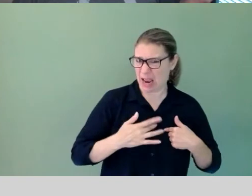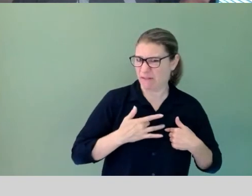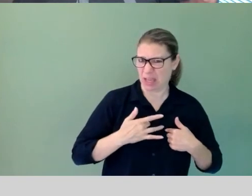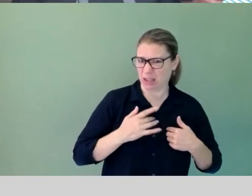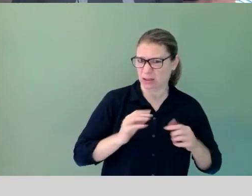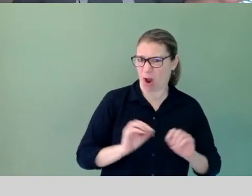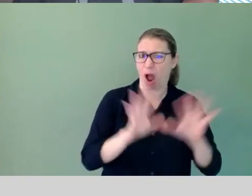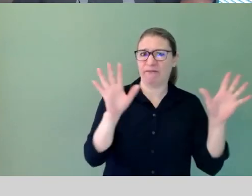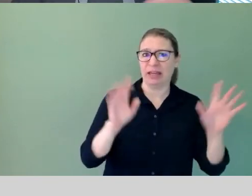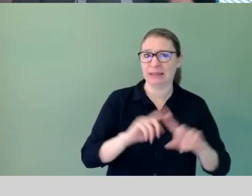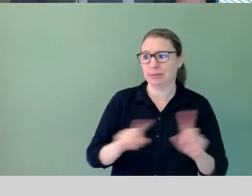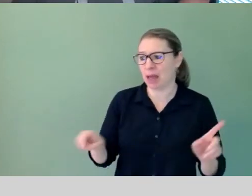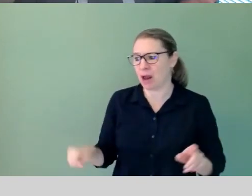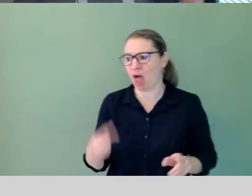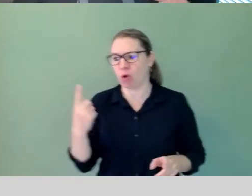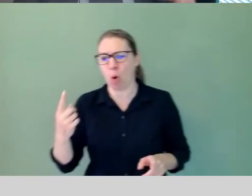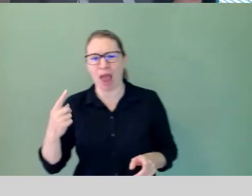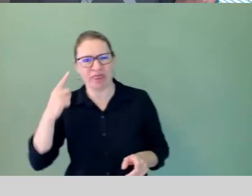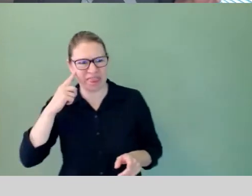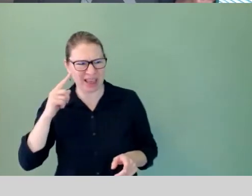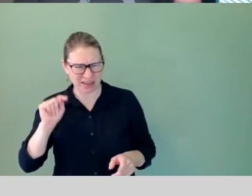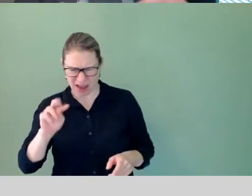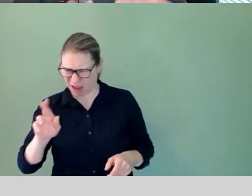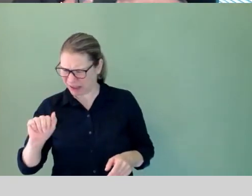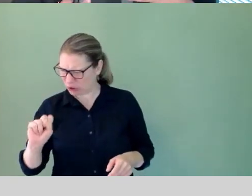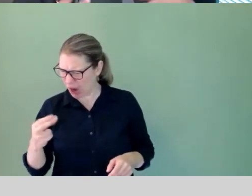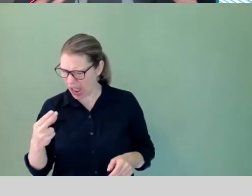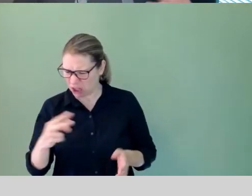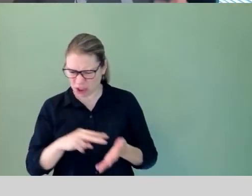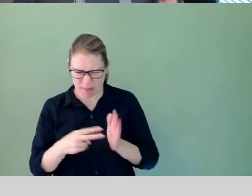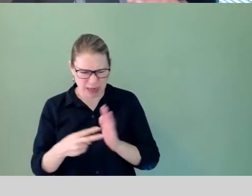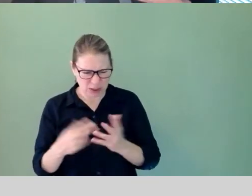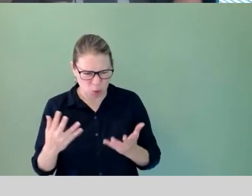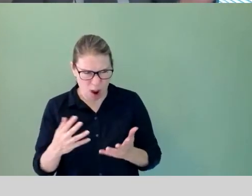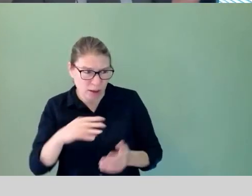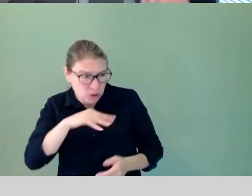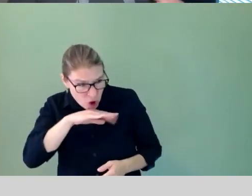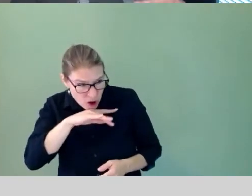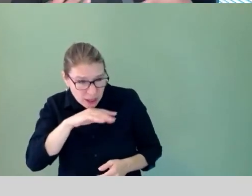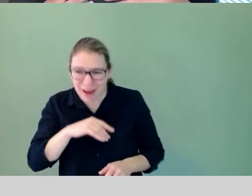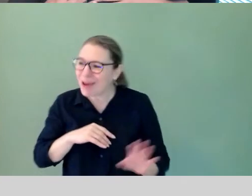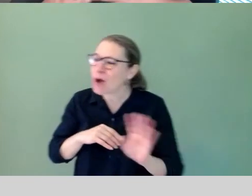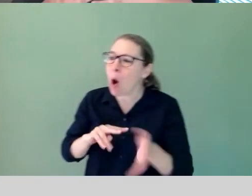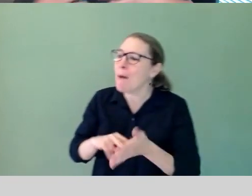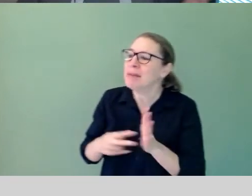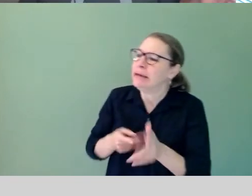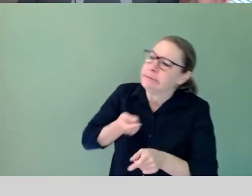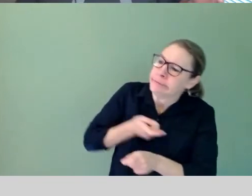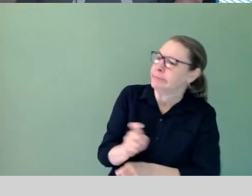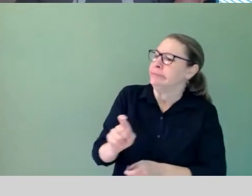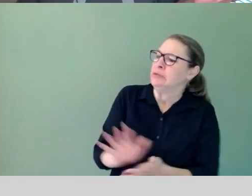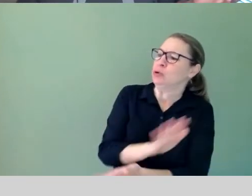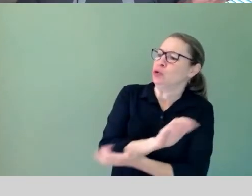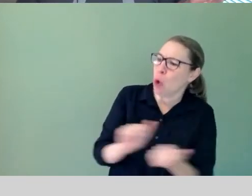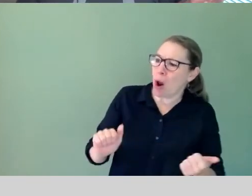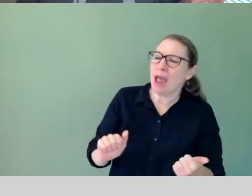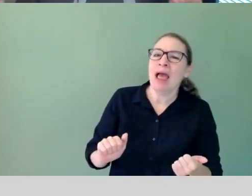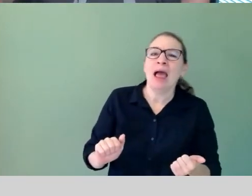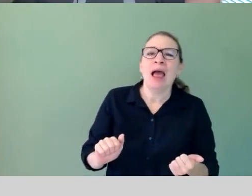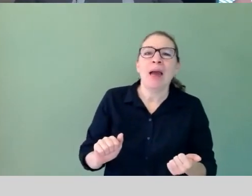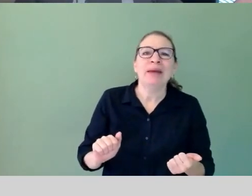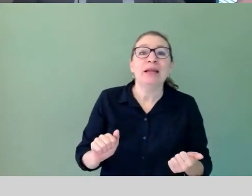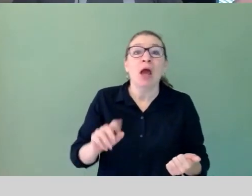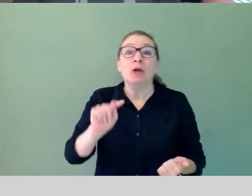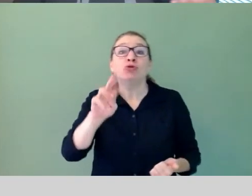my system will get dirty. No, that means it will destroy your system, but we don't like trash in, you know, literal sense means dirty.